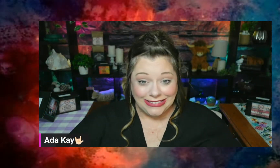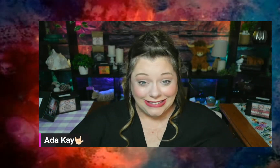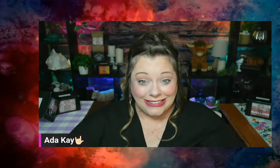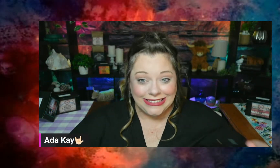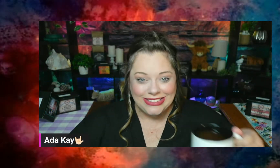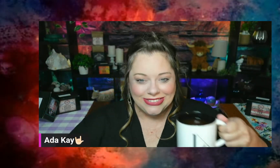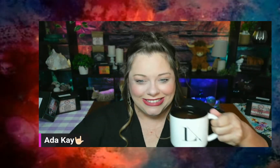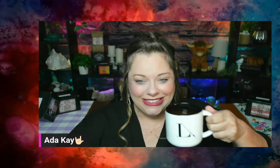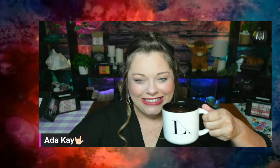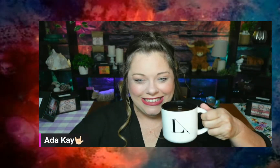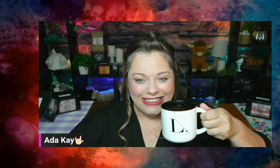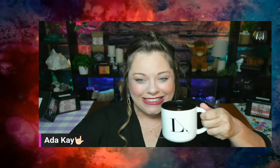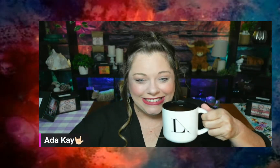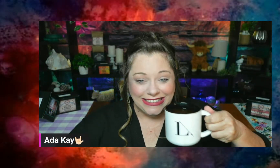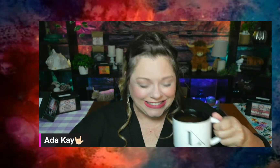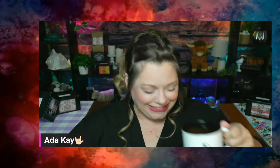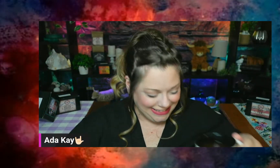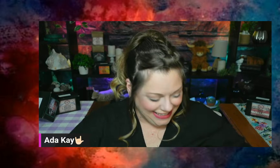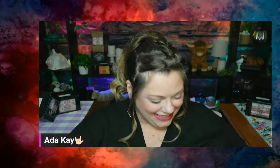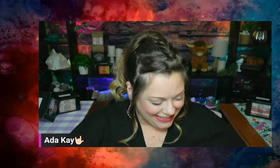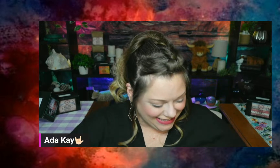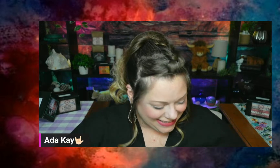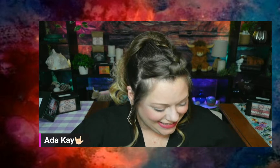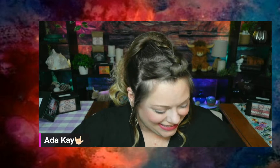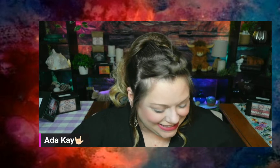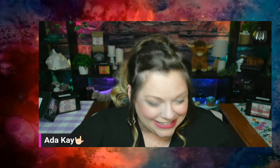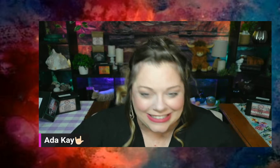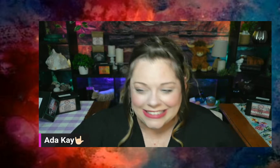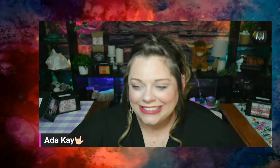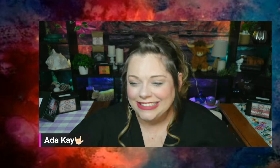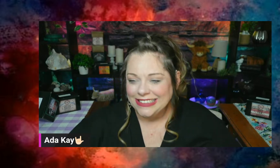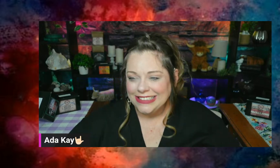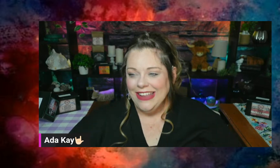Y'all, it really is.